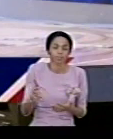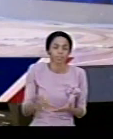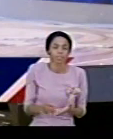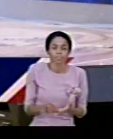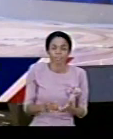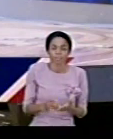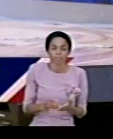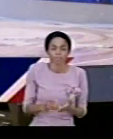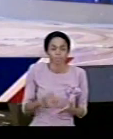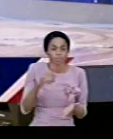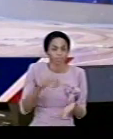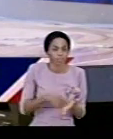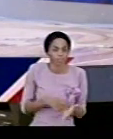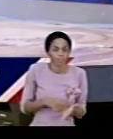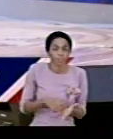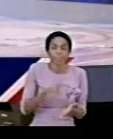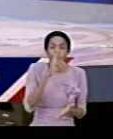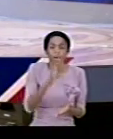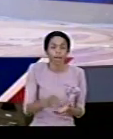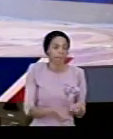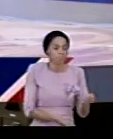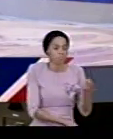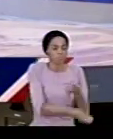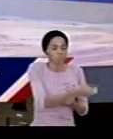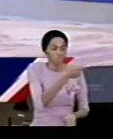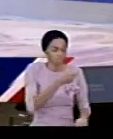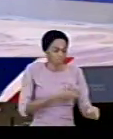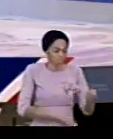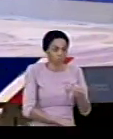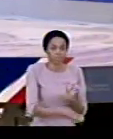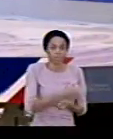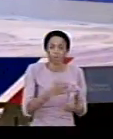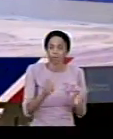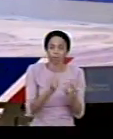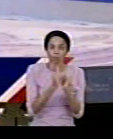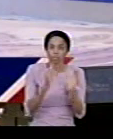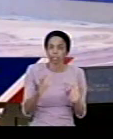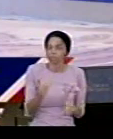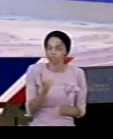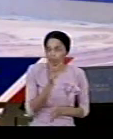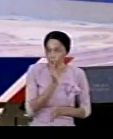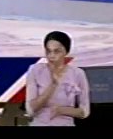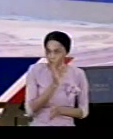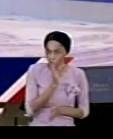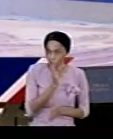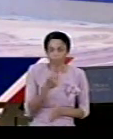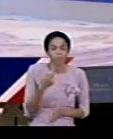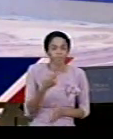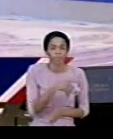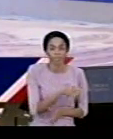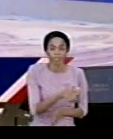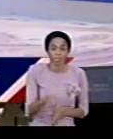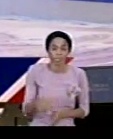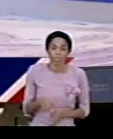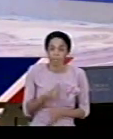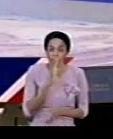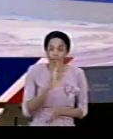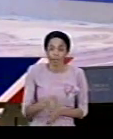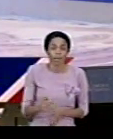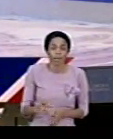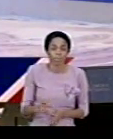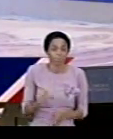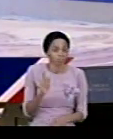these are wells without water. They are